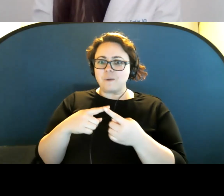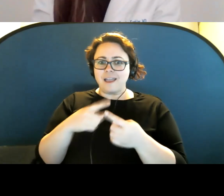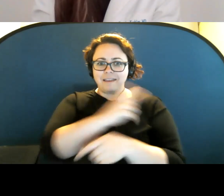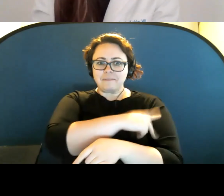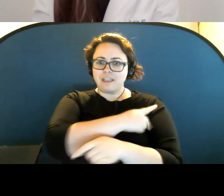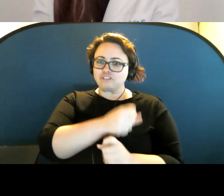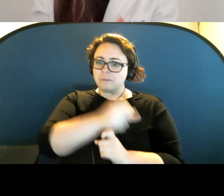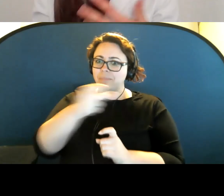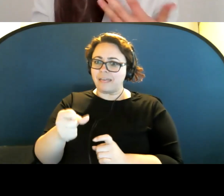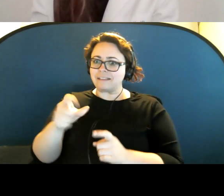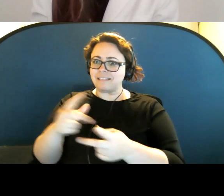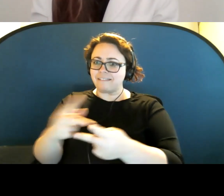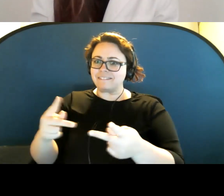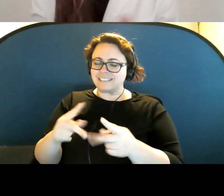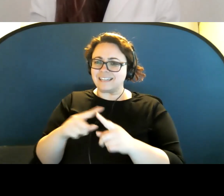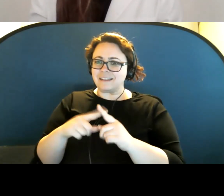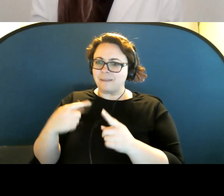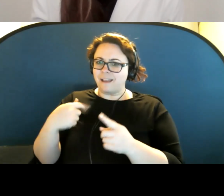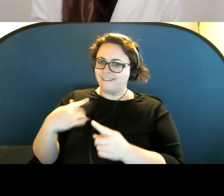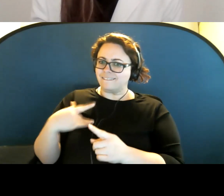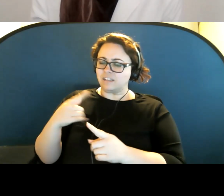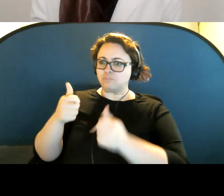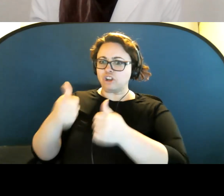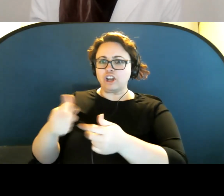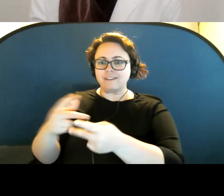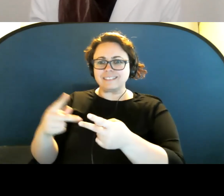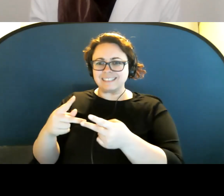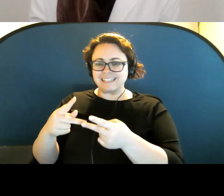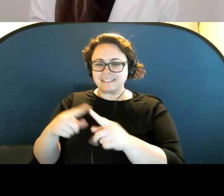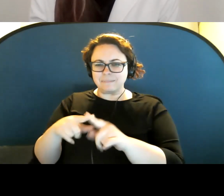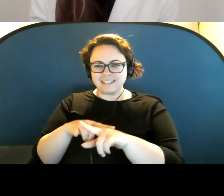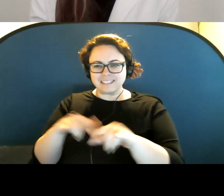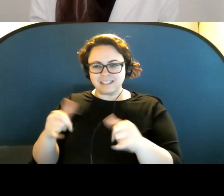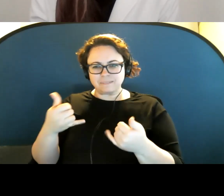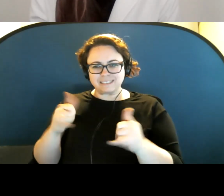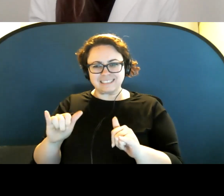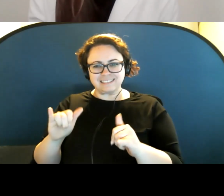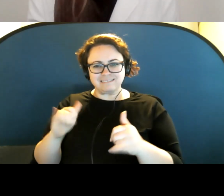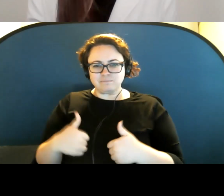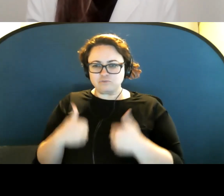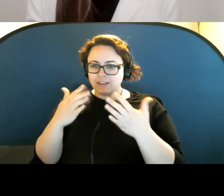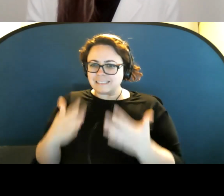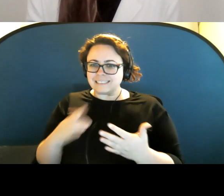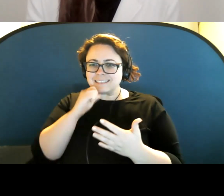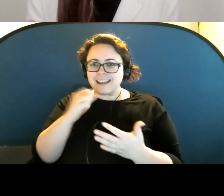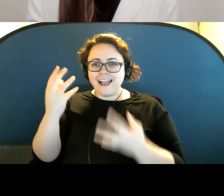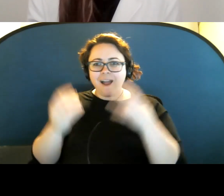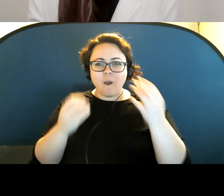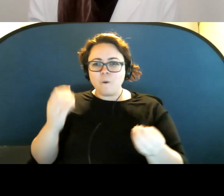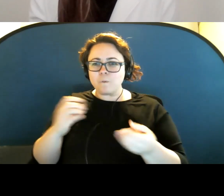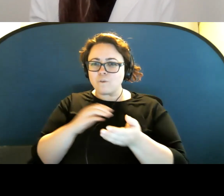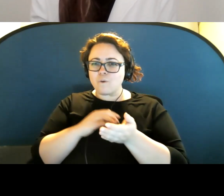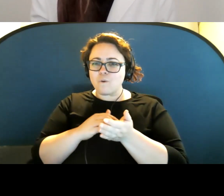this facility that I have a lot of faith in, is having difficulty getting their residents outside. And a lot of it is a